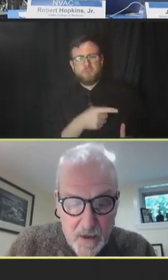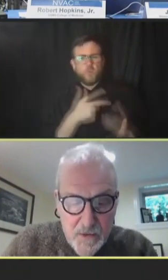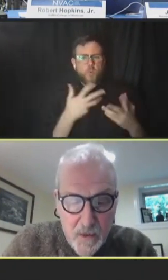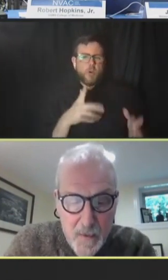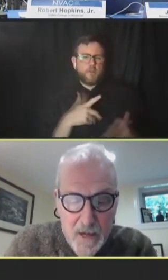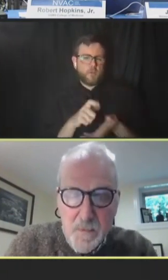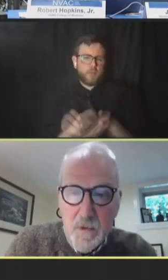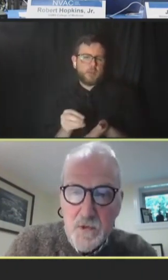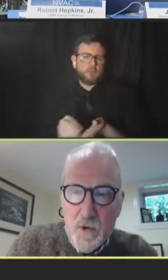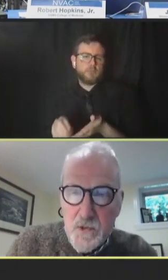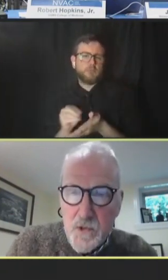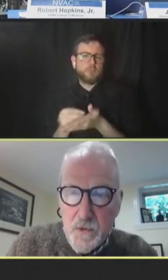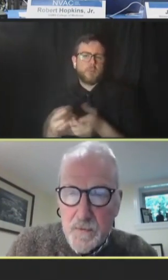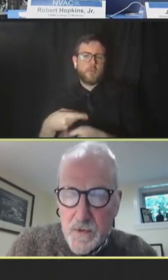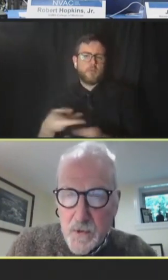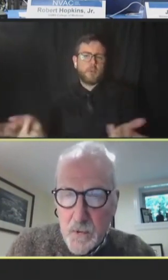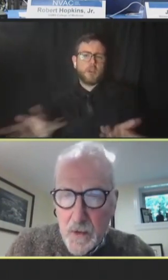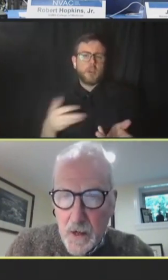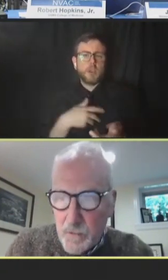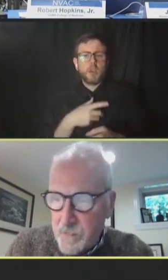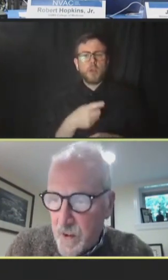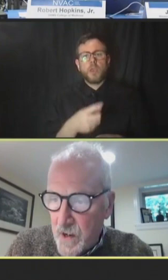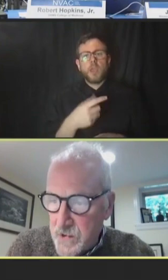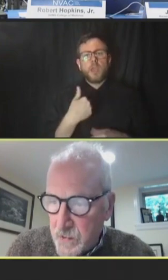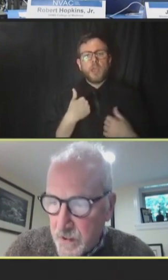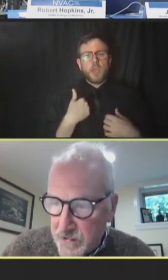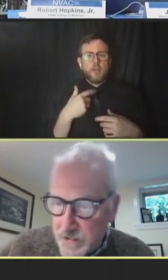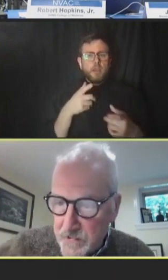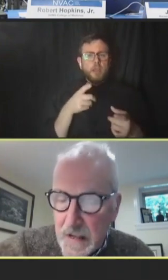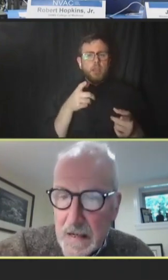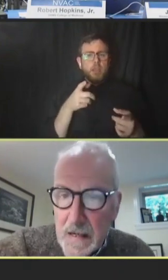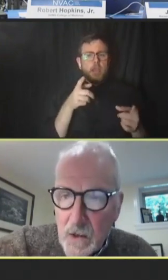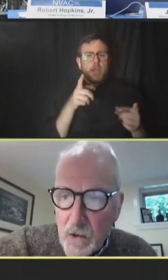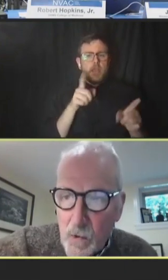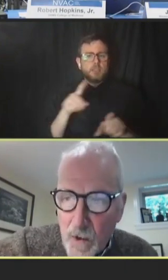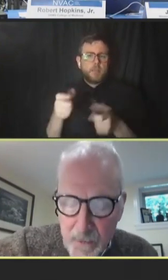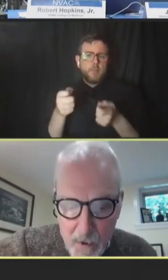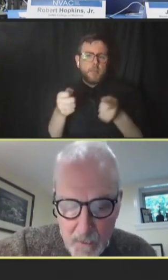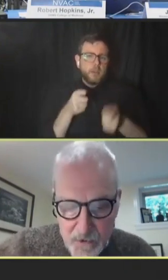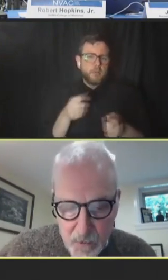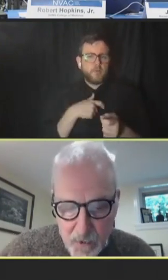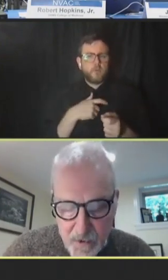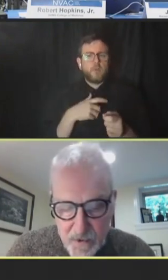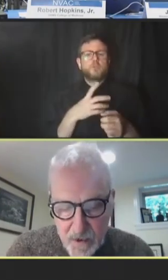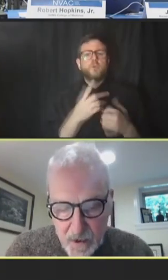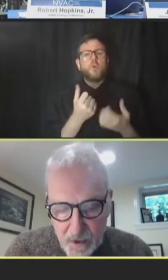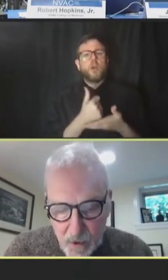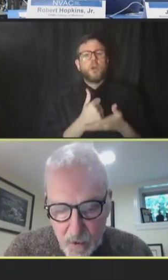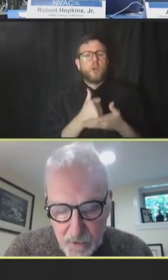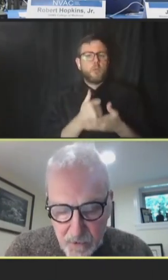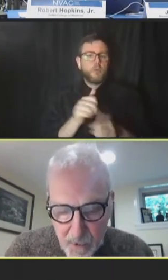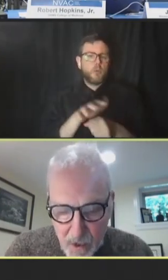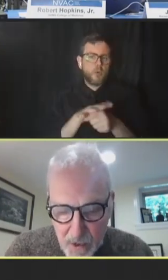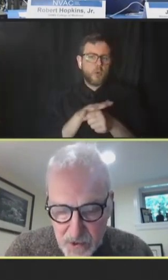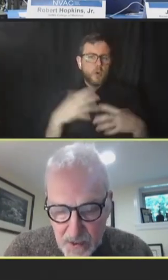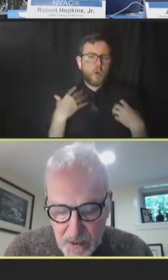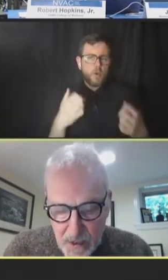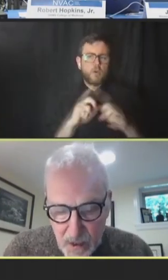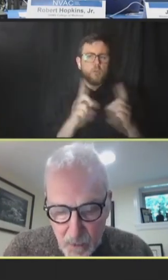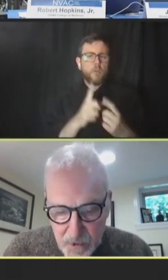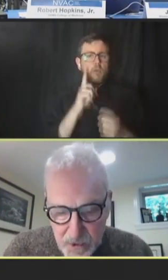in an incident management structure to respond to and assist local health departments with the COVID